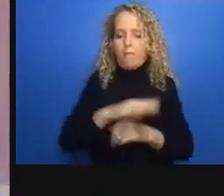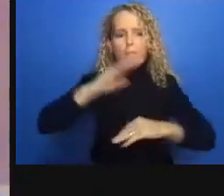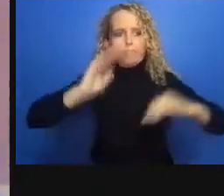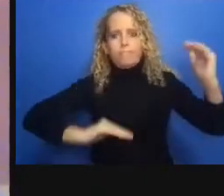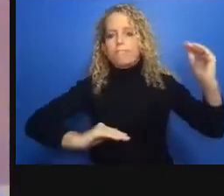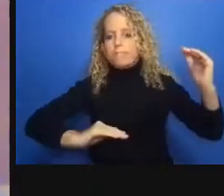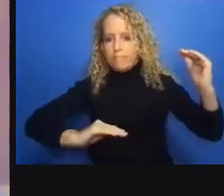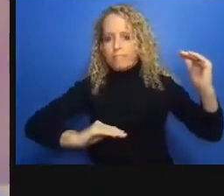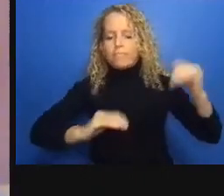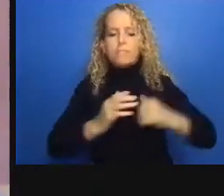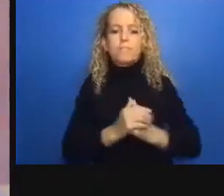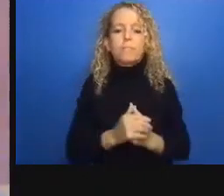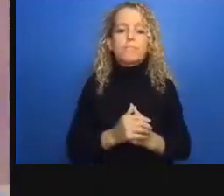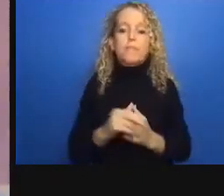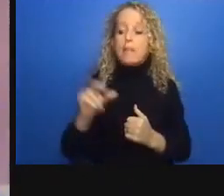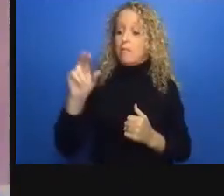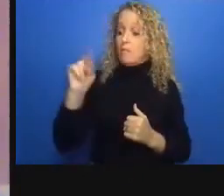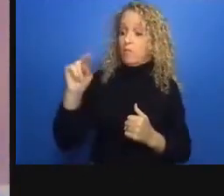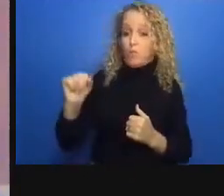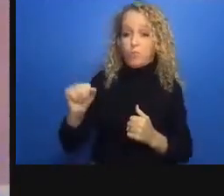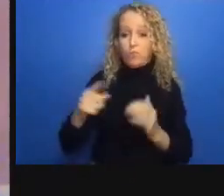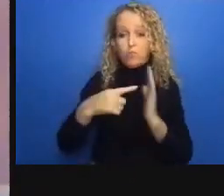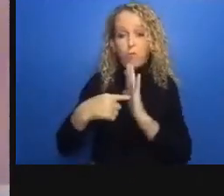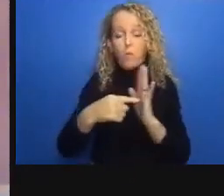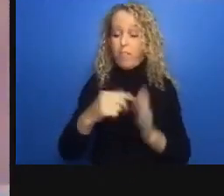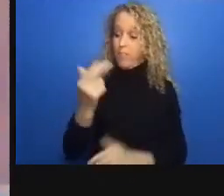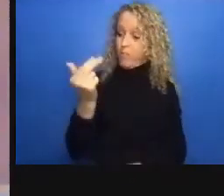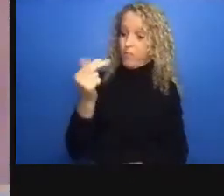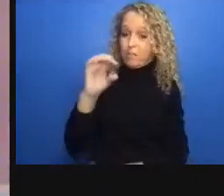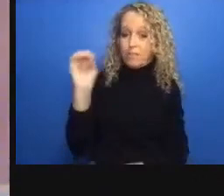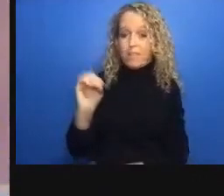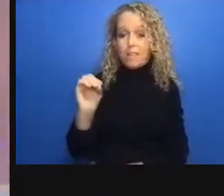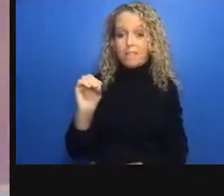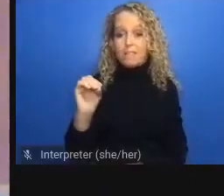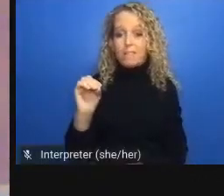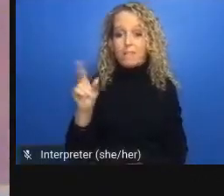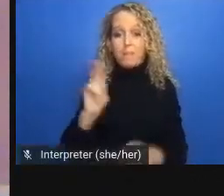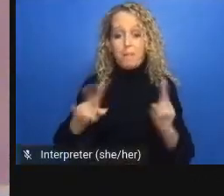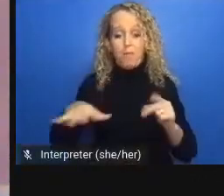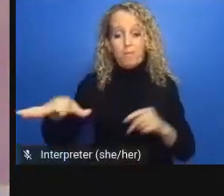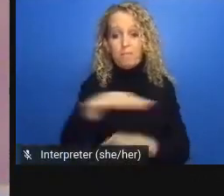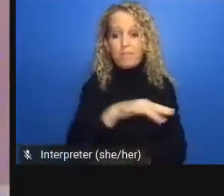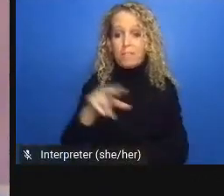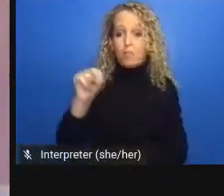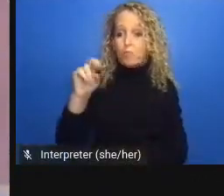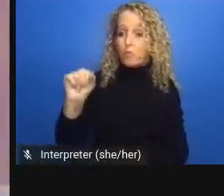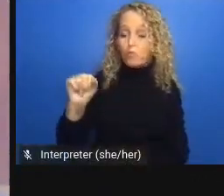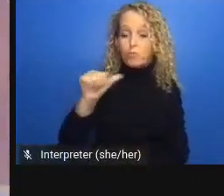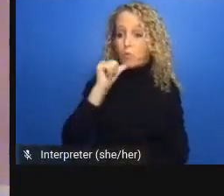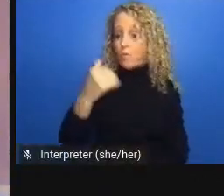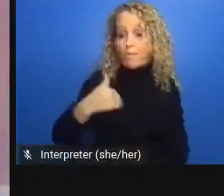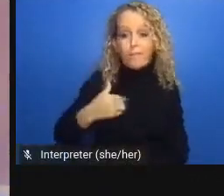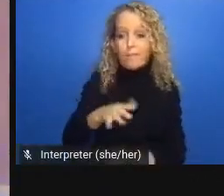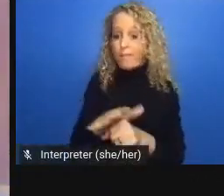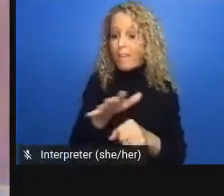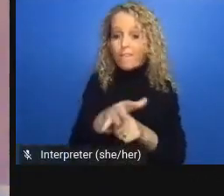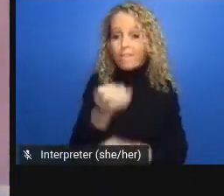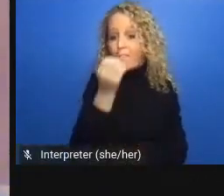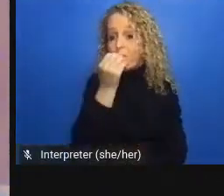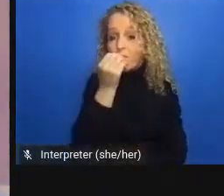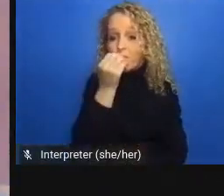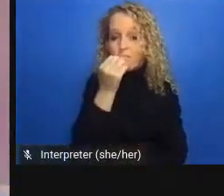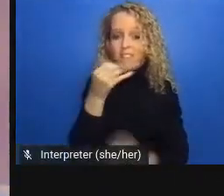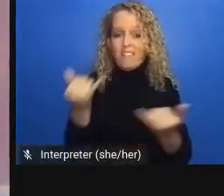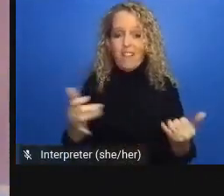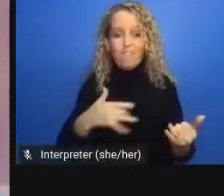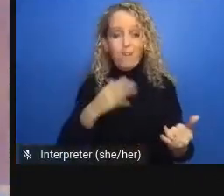has one of the highest rates of food insecurity at 13% of households, as reported by Tereshak and Mitchell, and it's likely